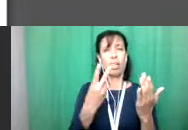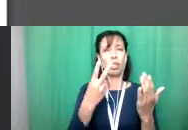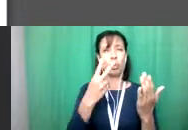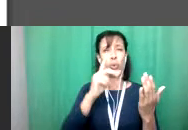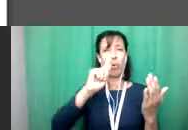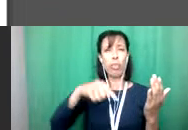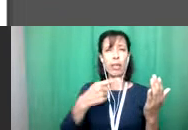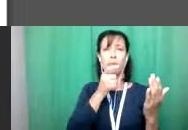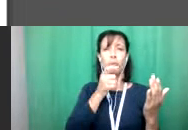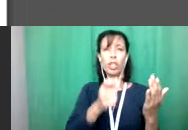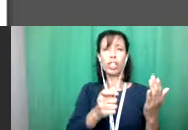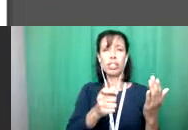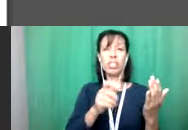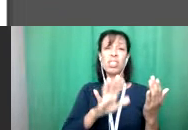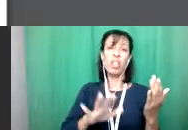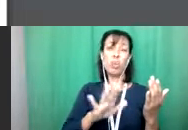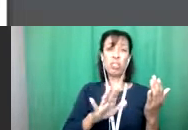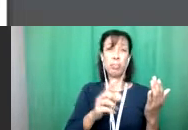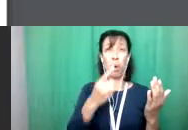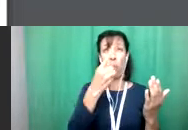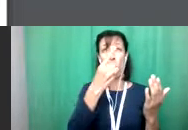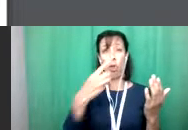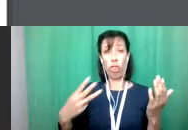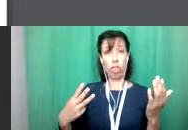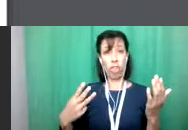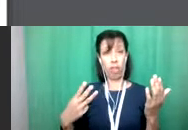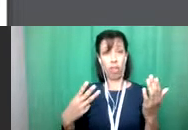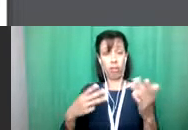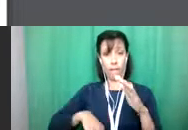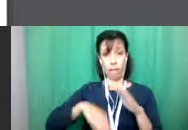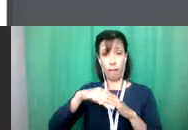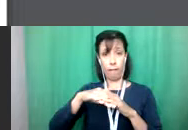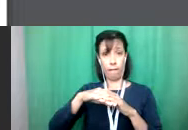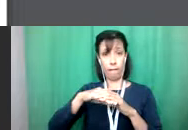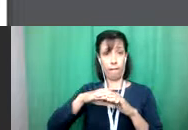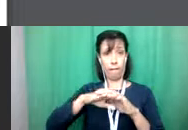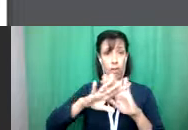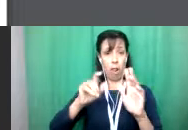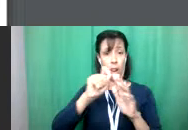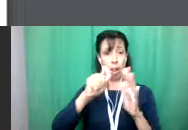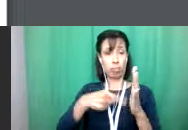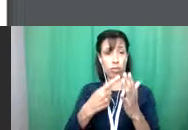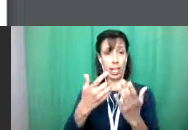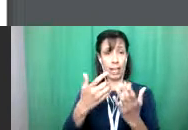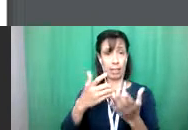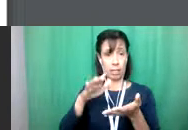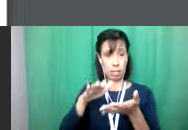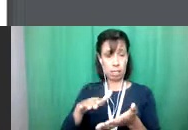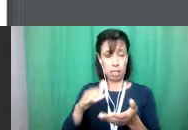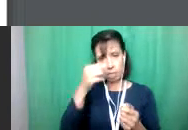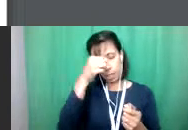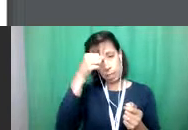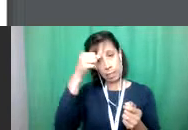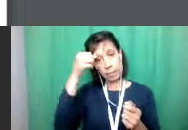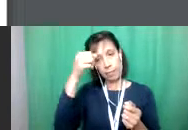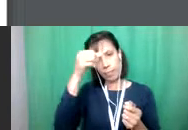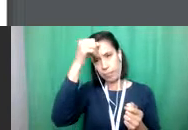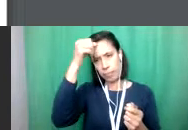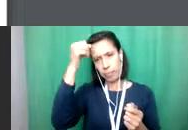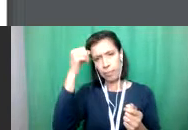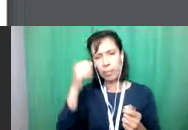your dissertation. You've got a chunk called methodology, which is 1,000 words. So all of these different elements in a